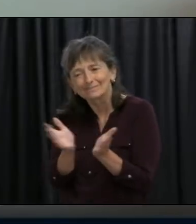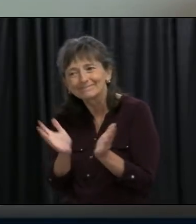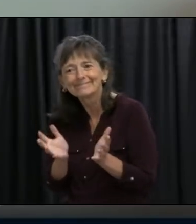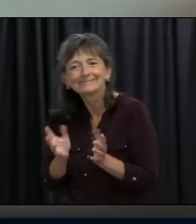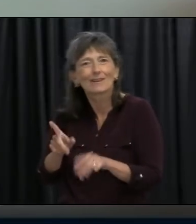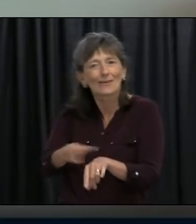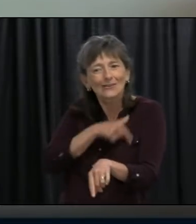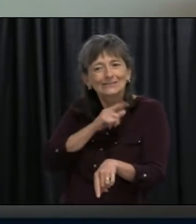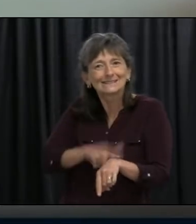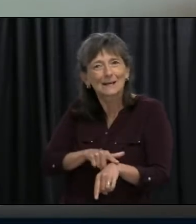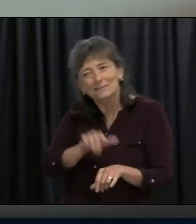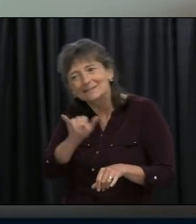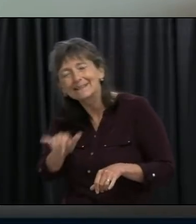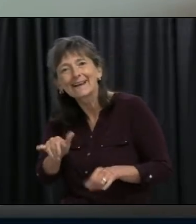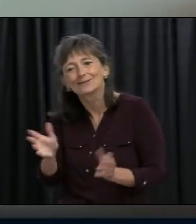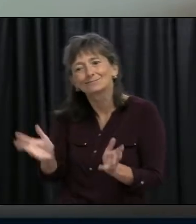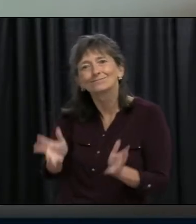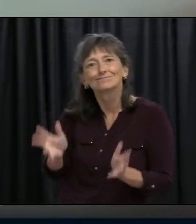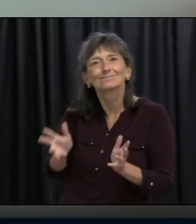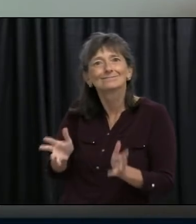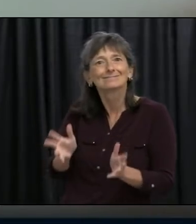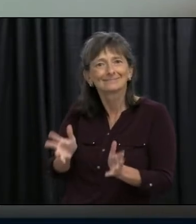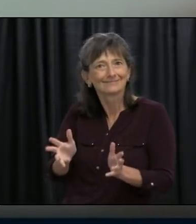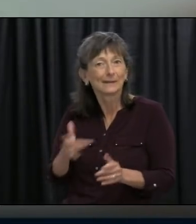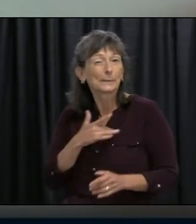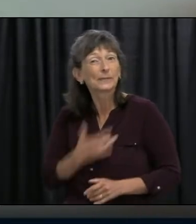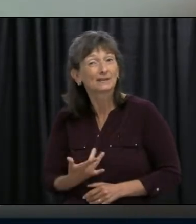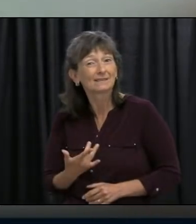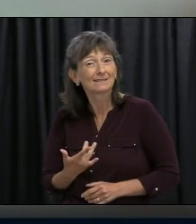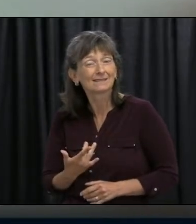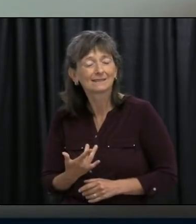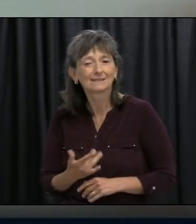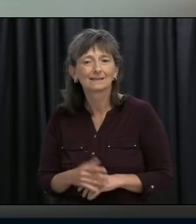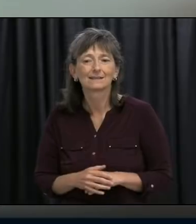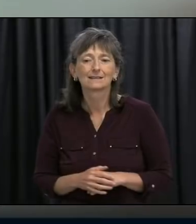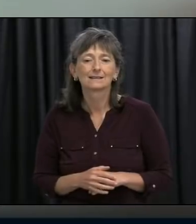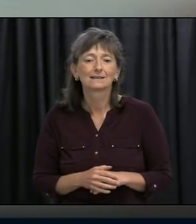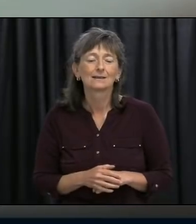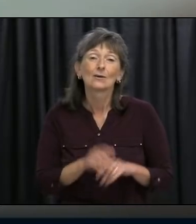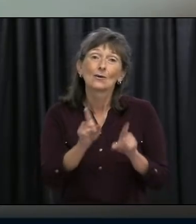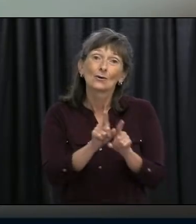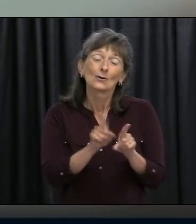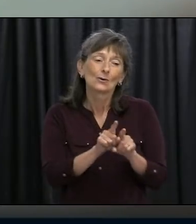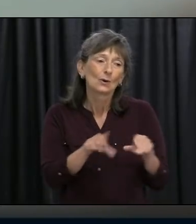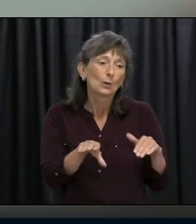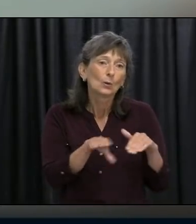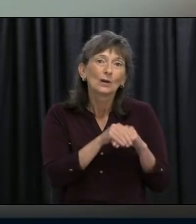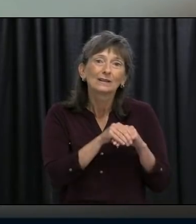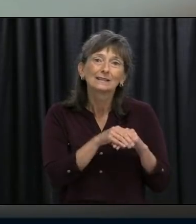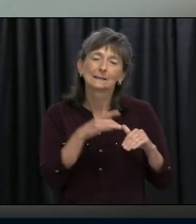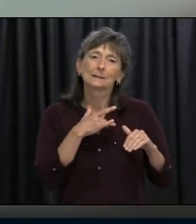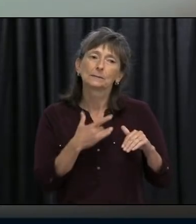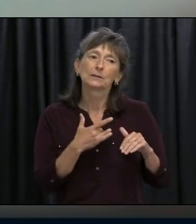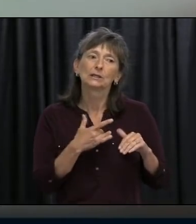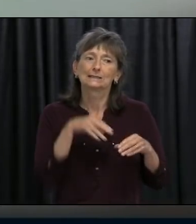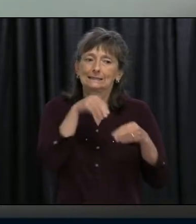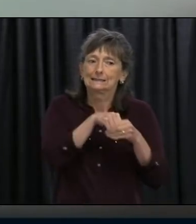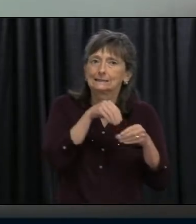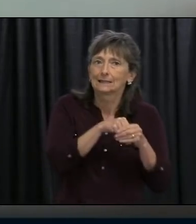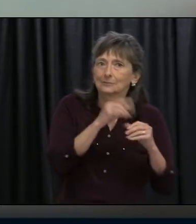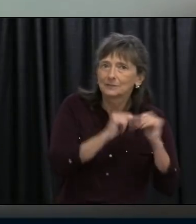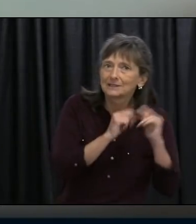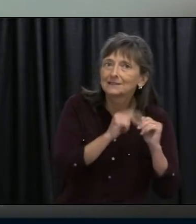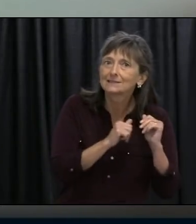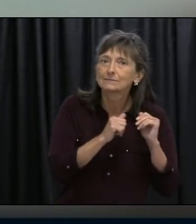another, and have prolonged contact. Weddings are also generally closed events with the same people in the same place